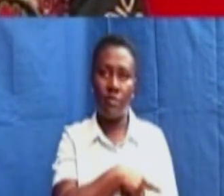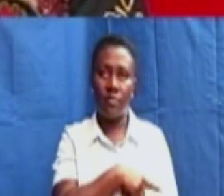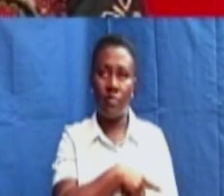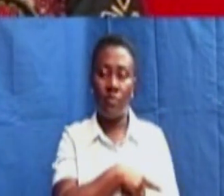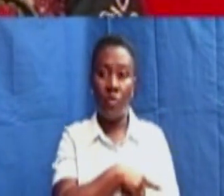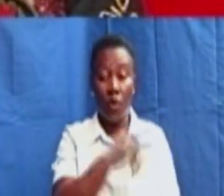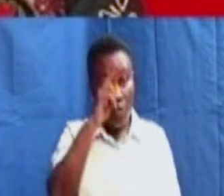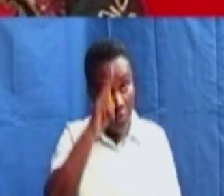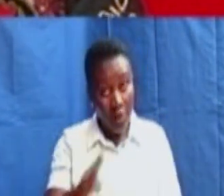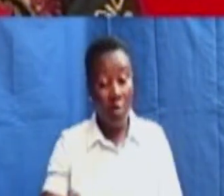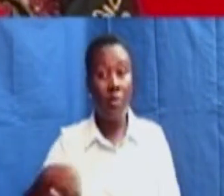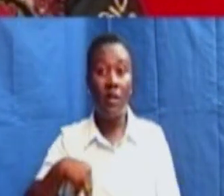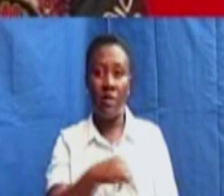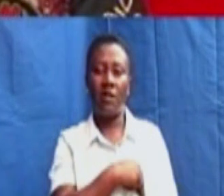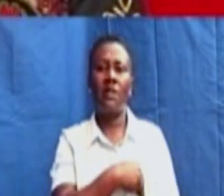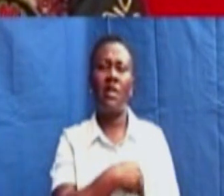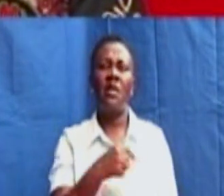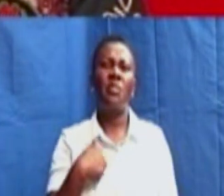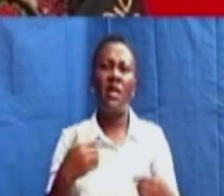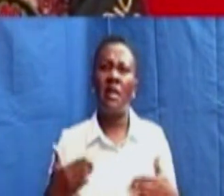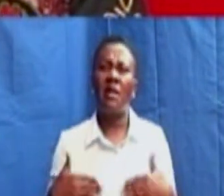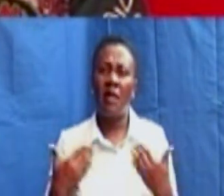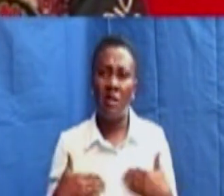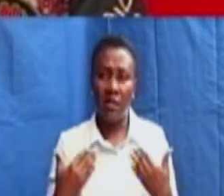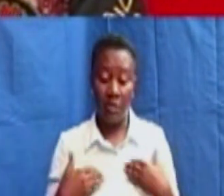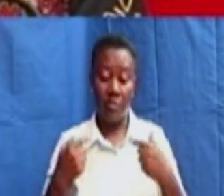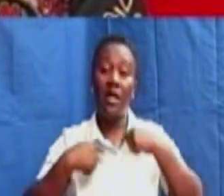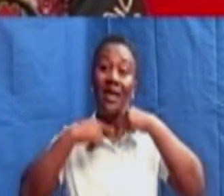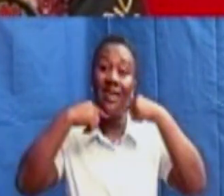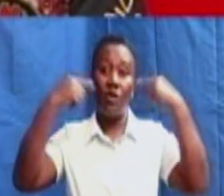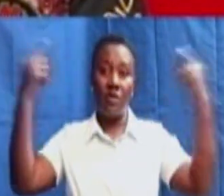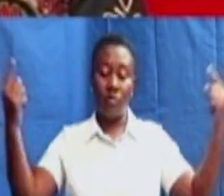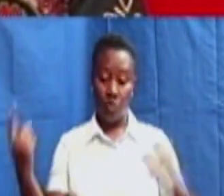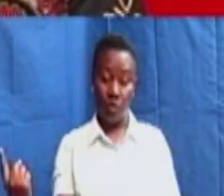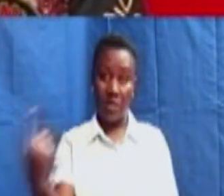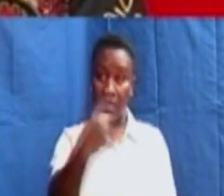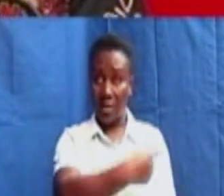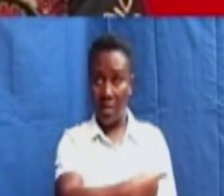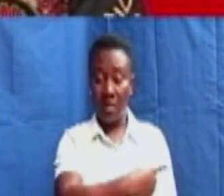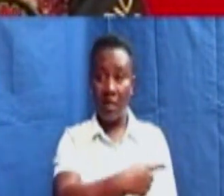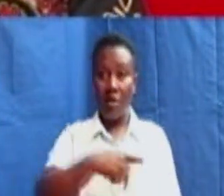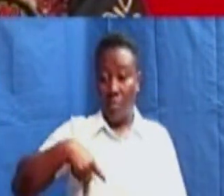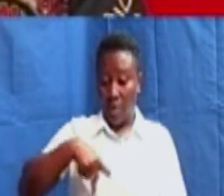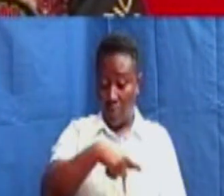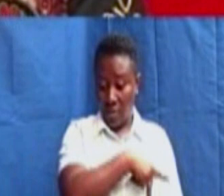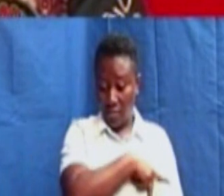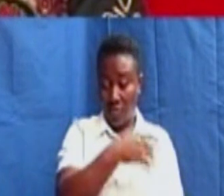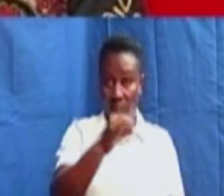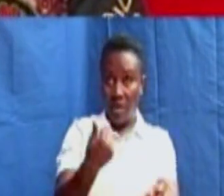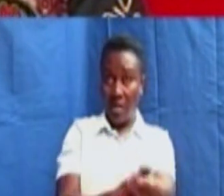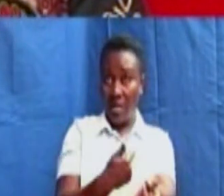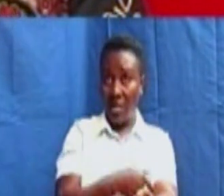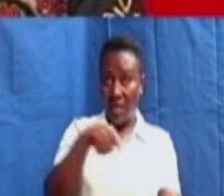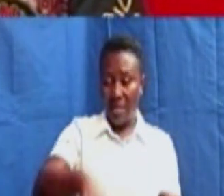Honourable members, it is with great honour that I announce that today the parliament of Ghana will commence